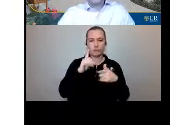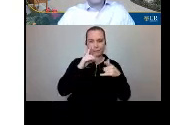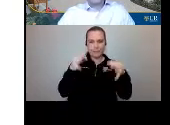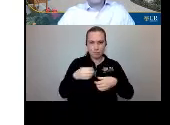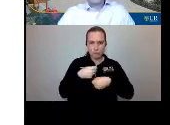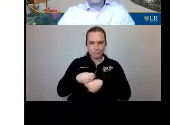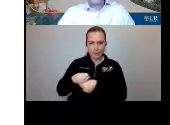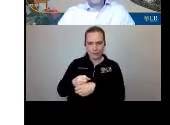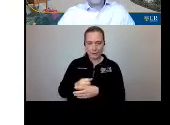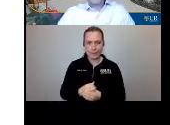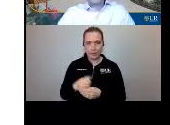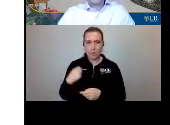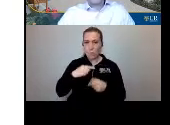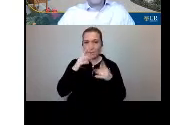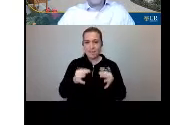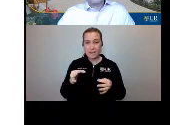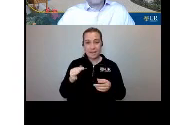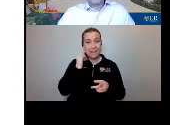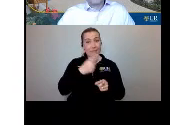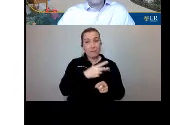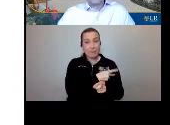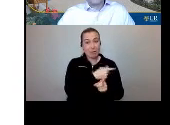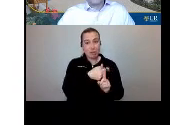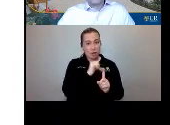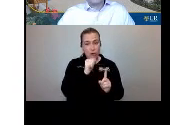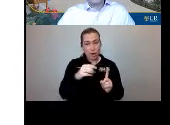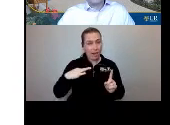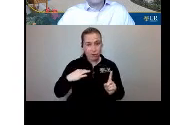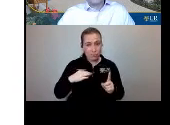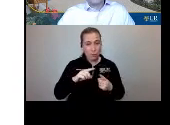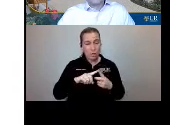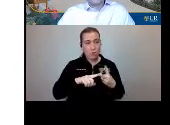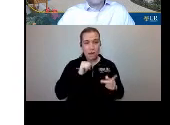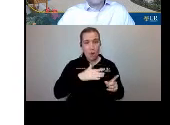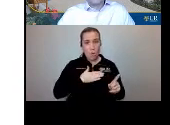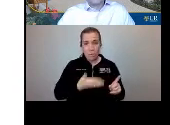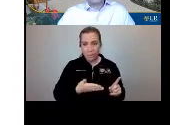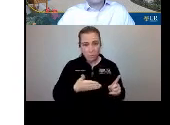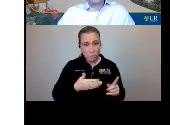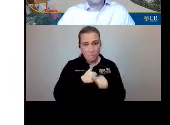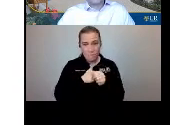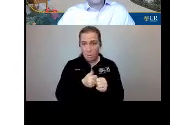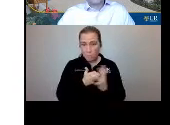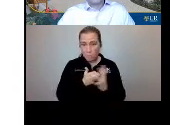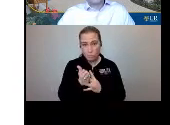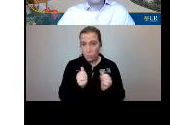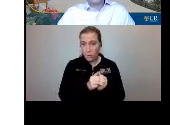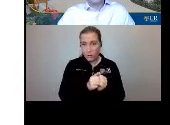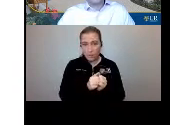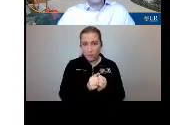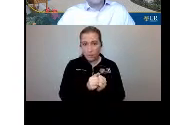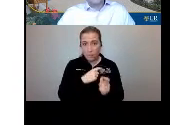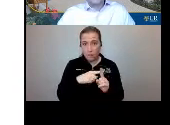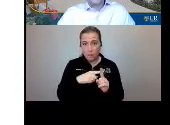receiving annual screening if they're not eligible or willing to follow through with a positive result and undergo treatment,